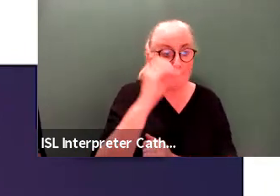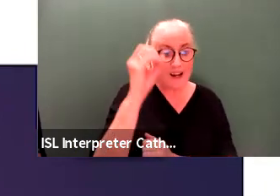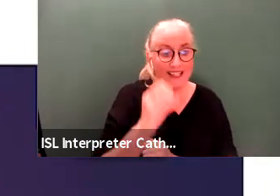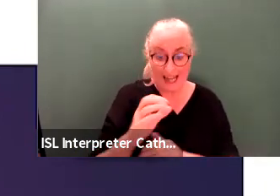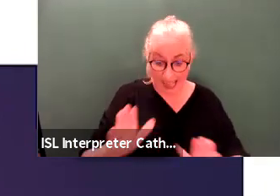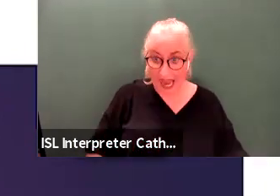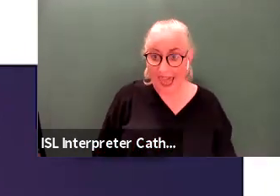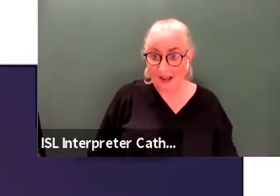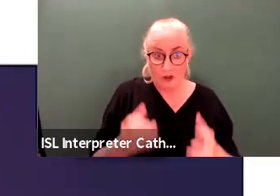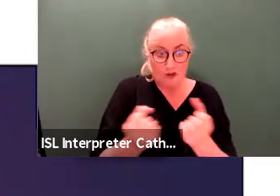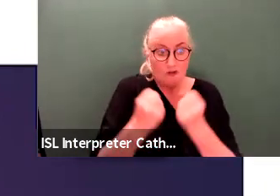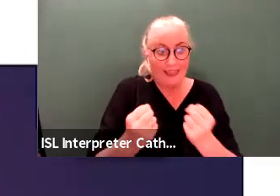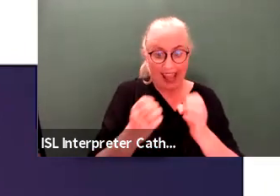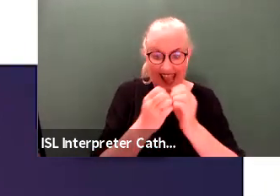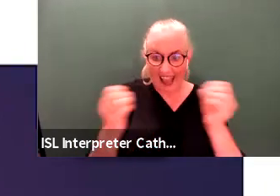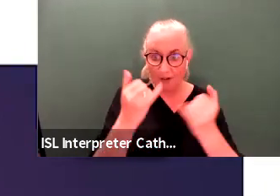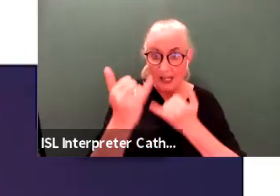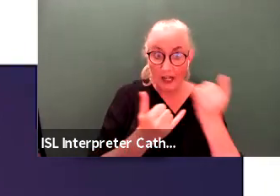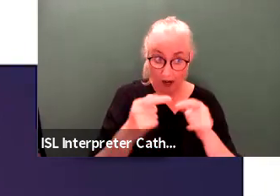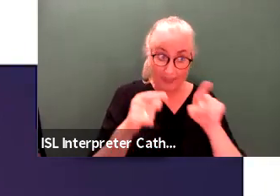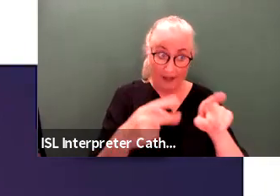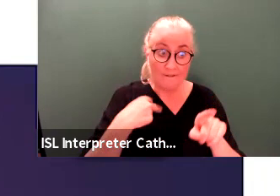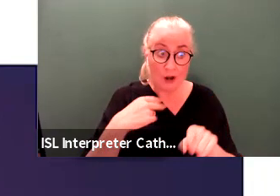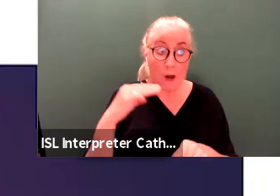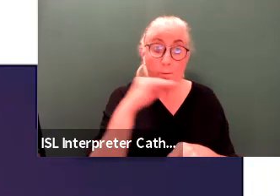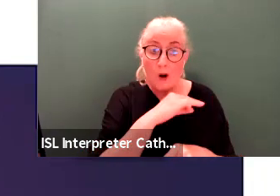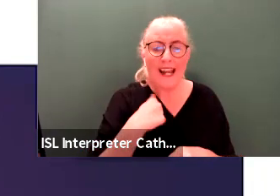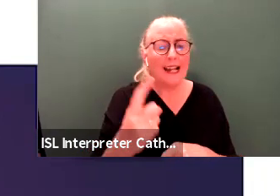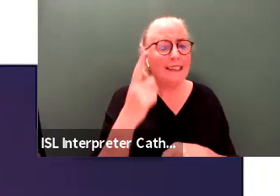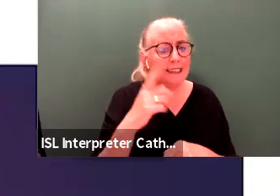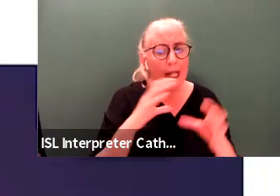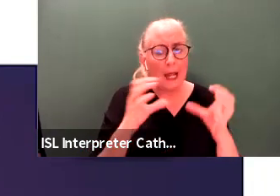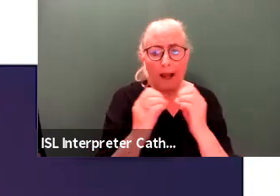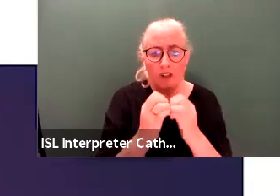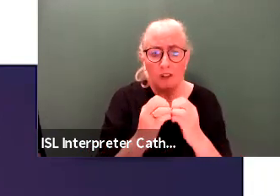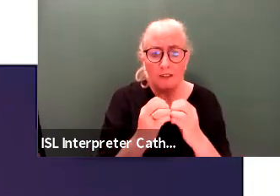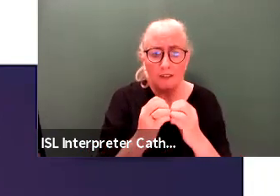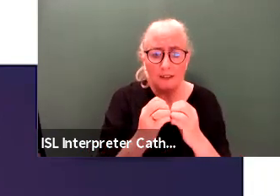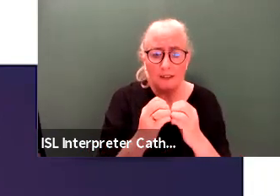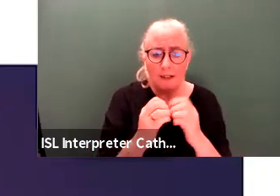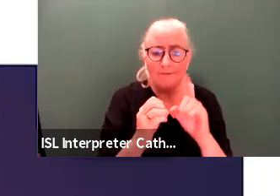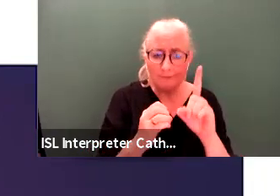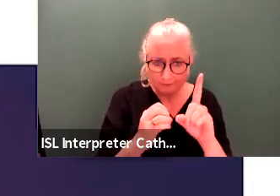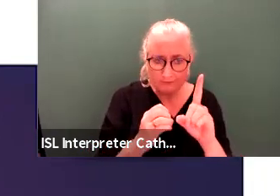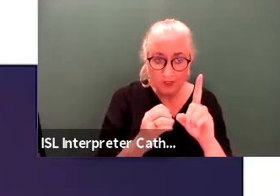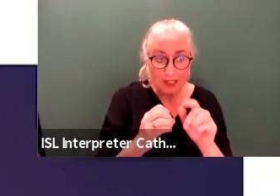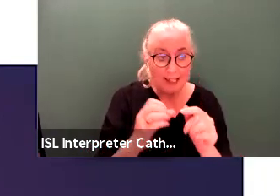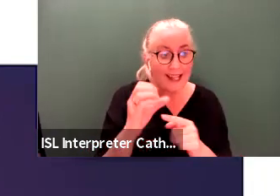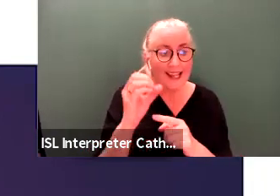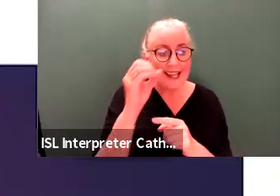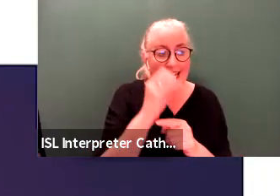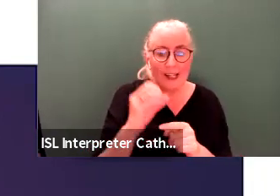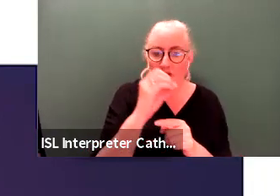per year? So this is very significant. I mentioned earlier that estrogen is that